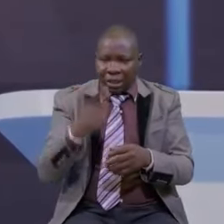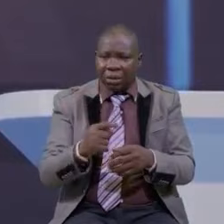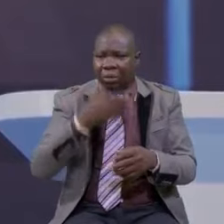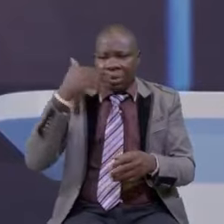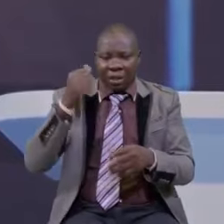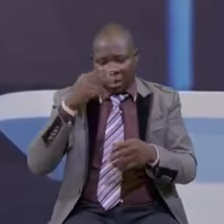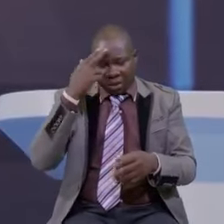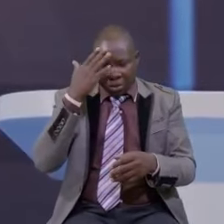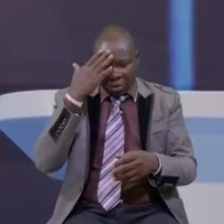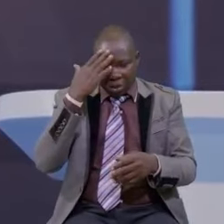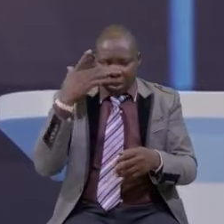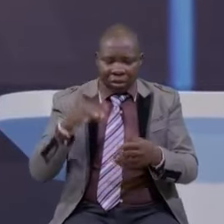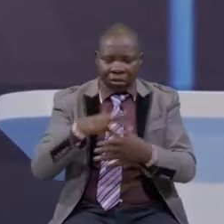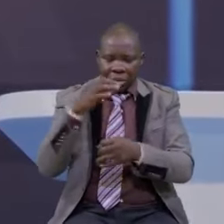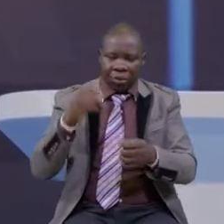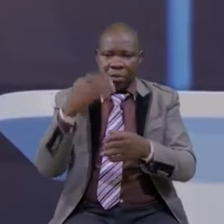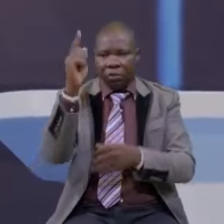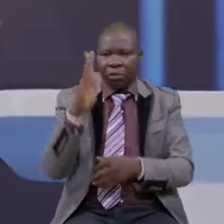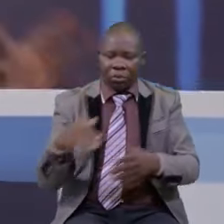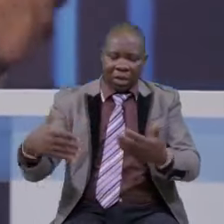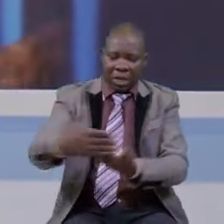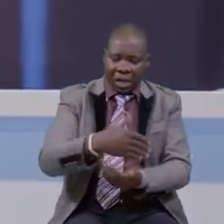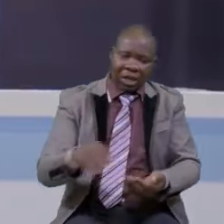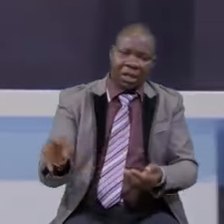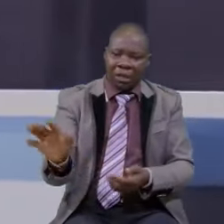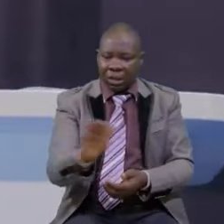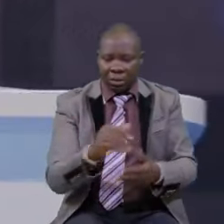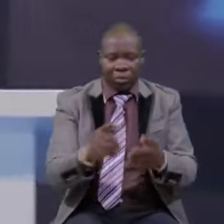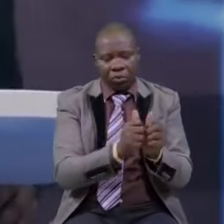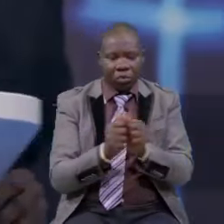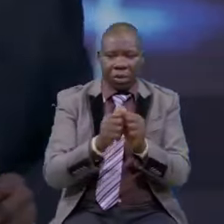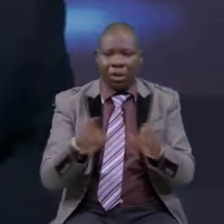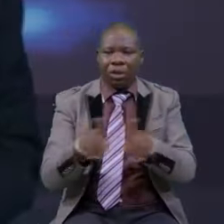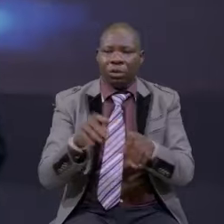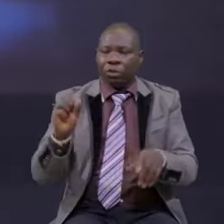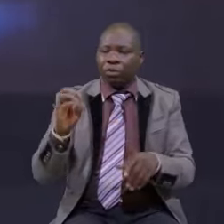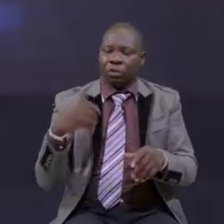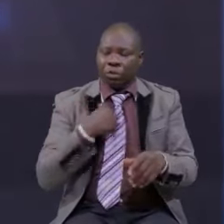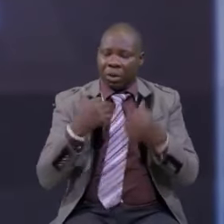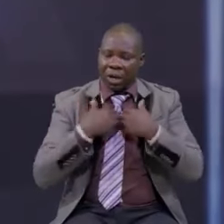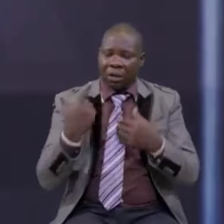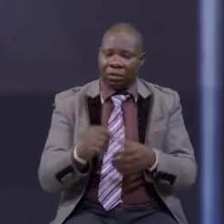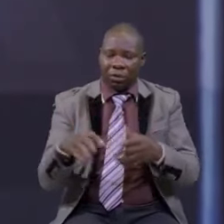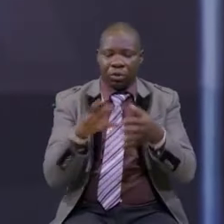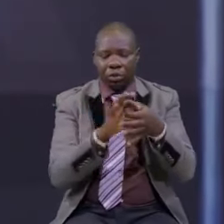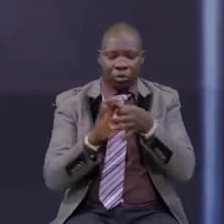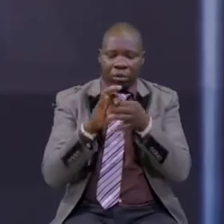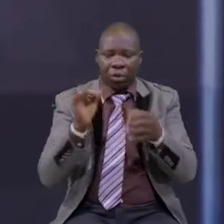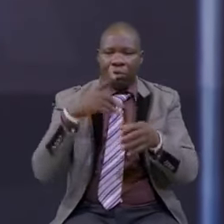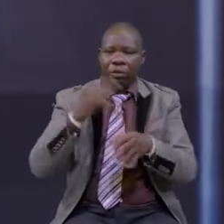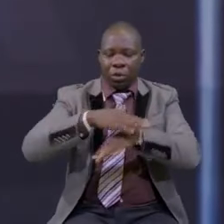them together, so you have the unity of the whole Bible. And it